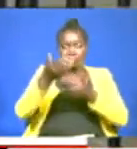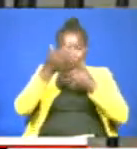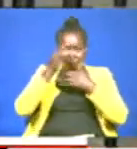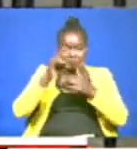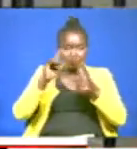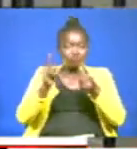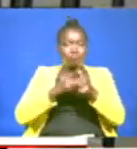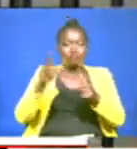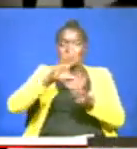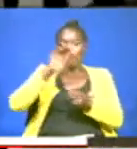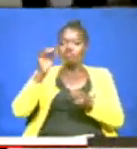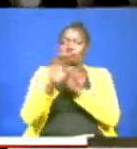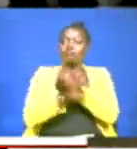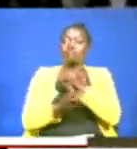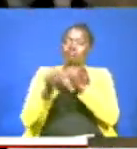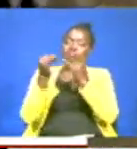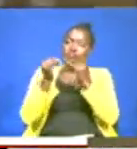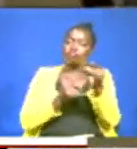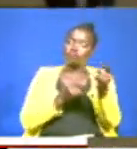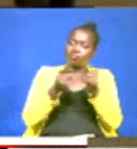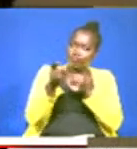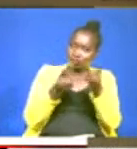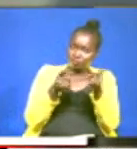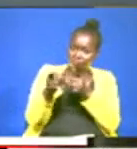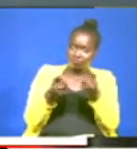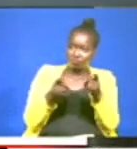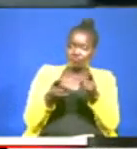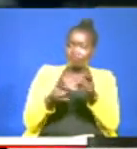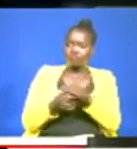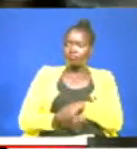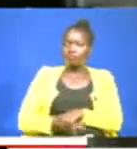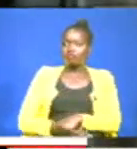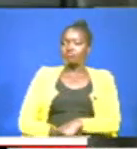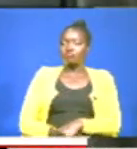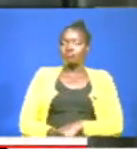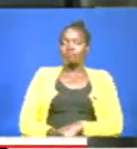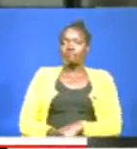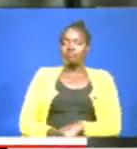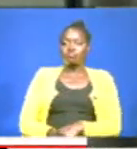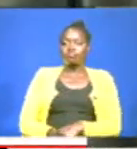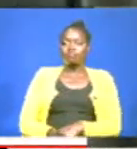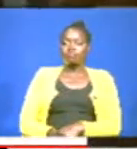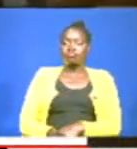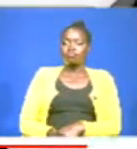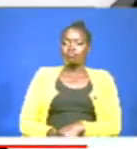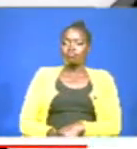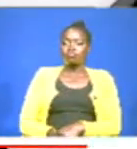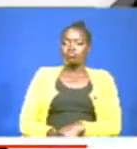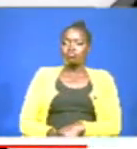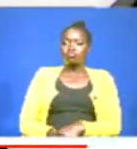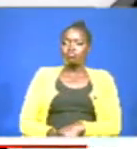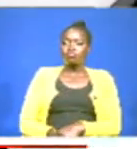African country to introduce restrictions. Nancy Okware, Prime Edition.